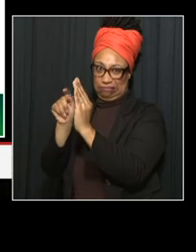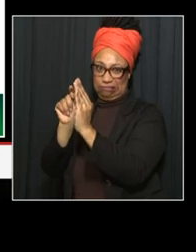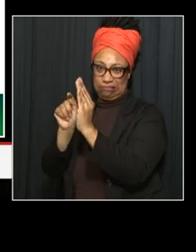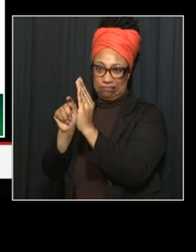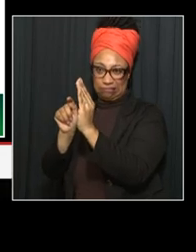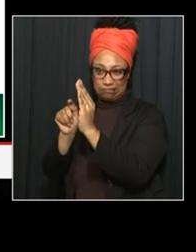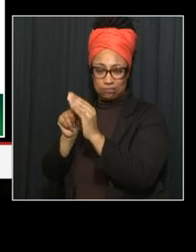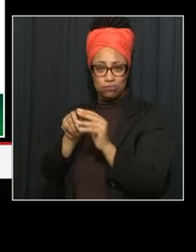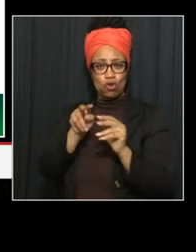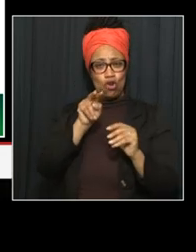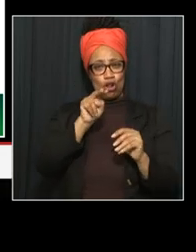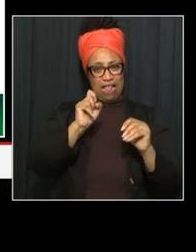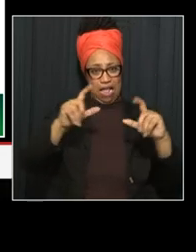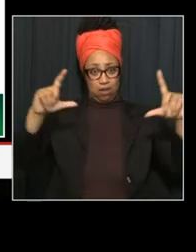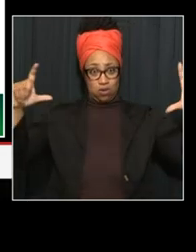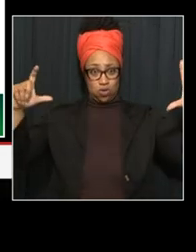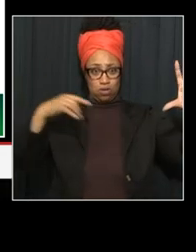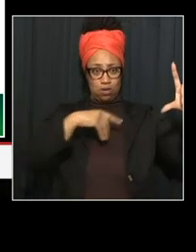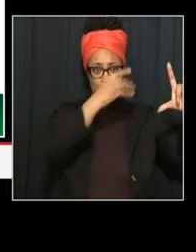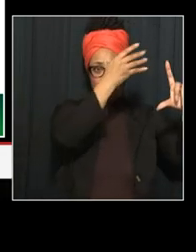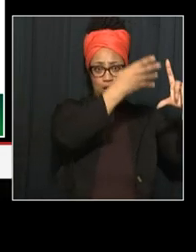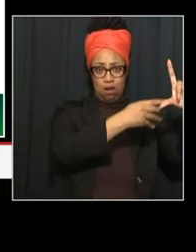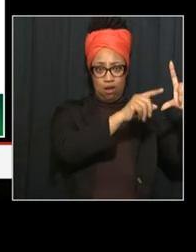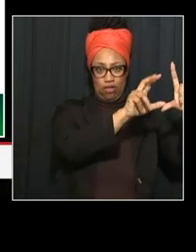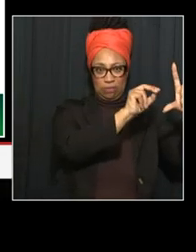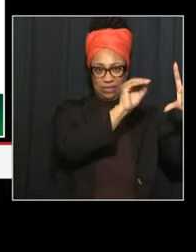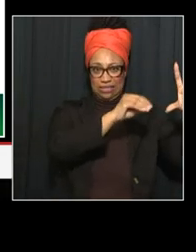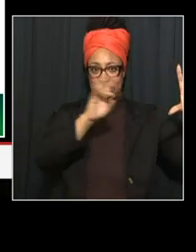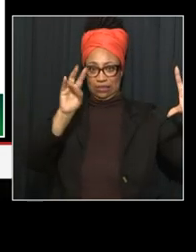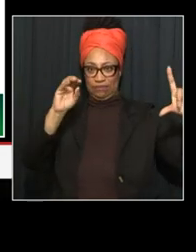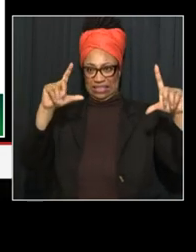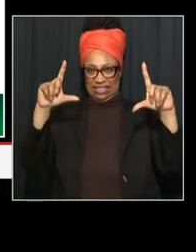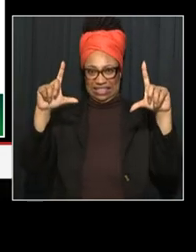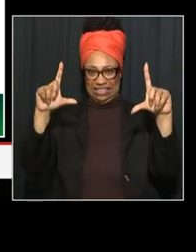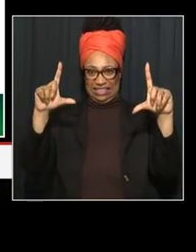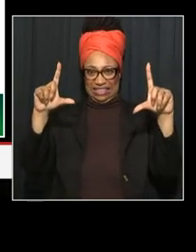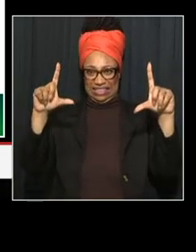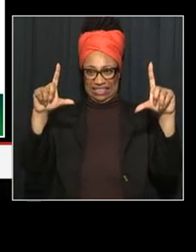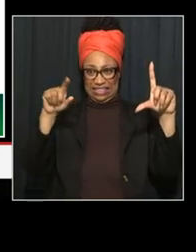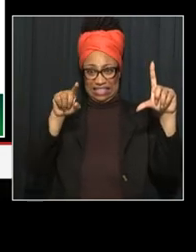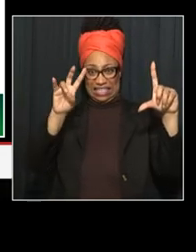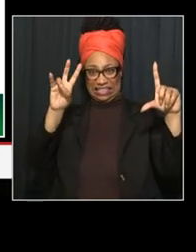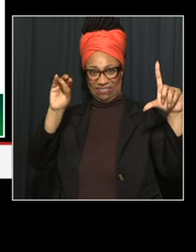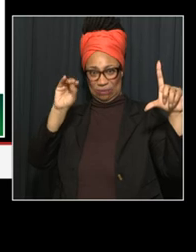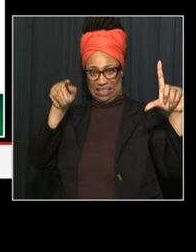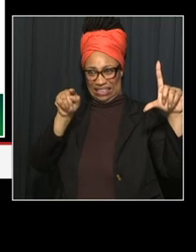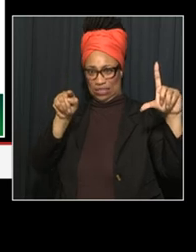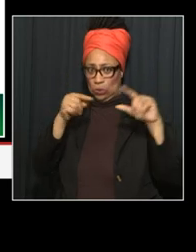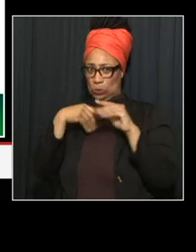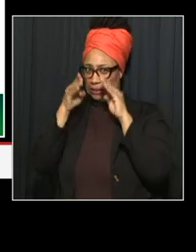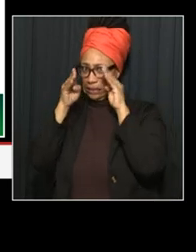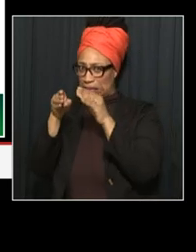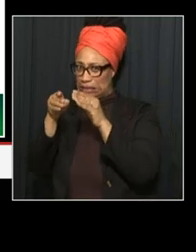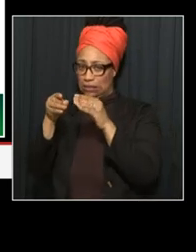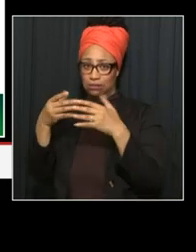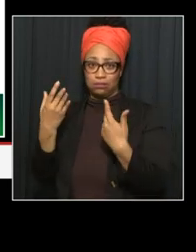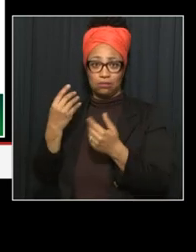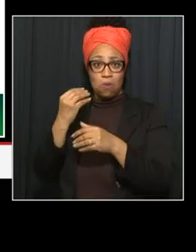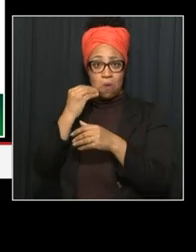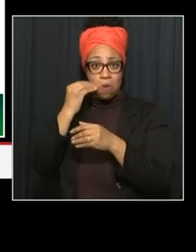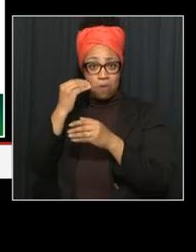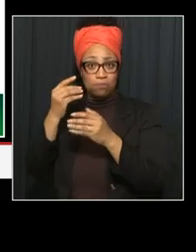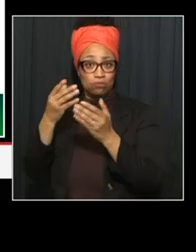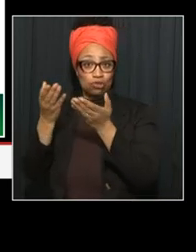us, 70% of what we spend is healthcare, homeless services, education, or the things that we legally must